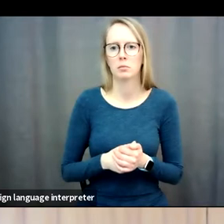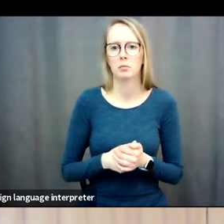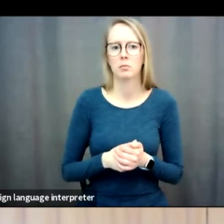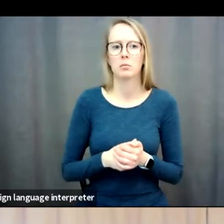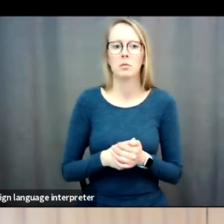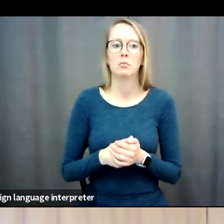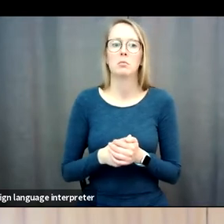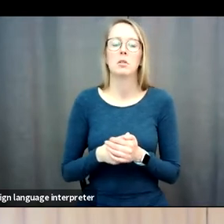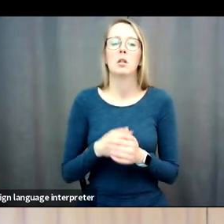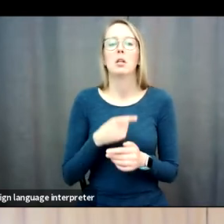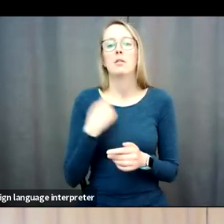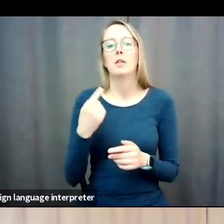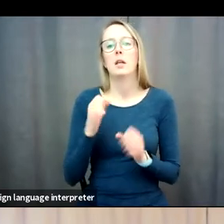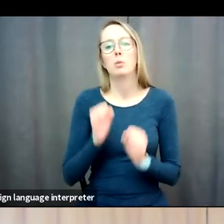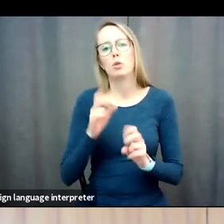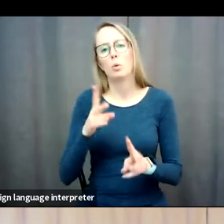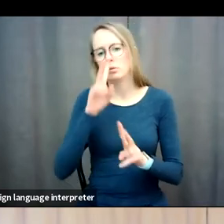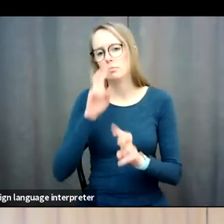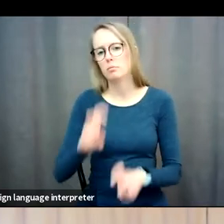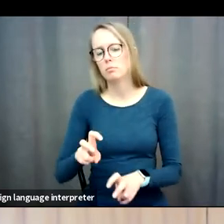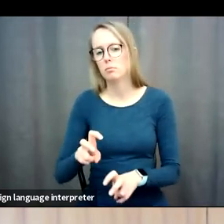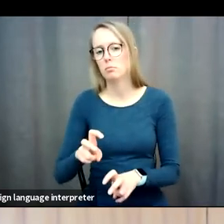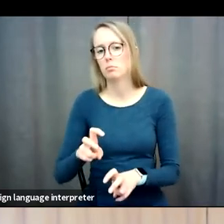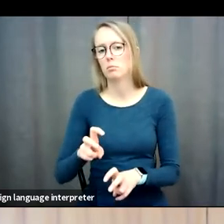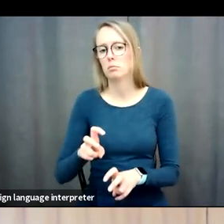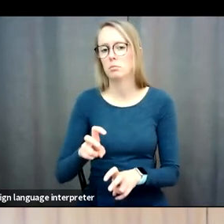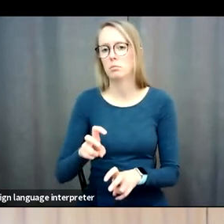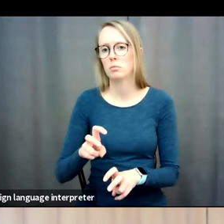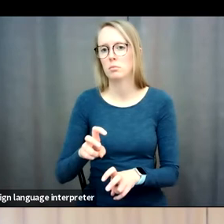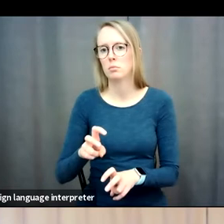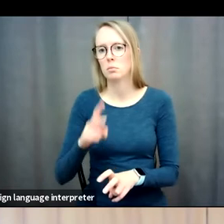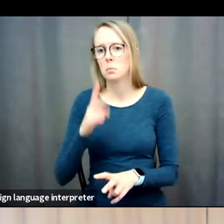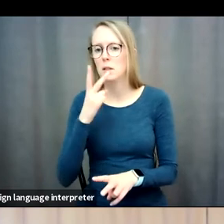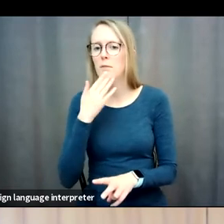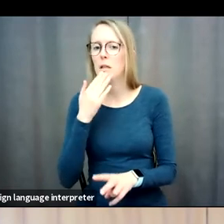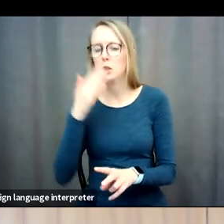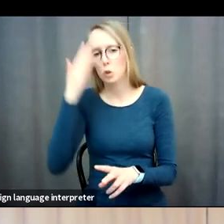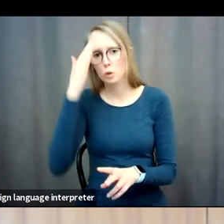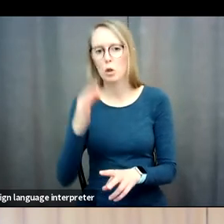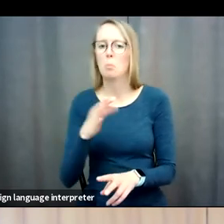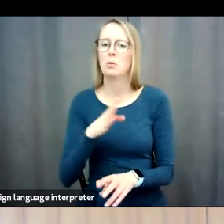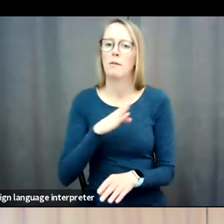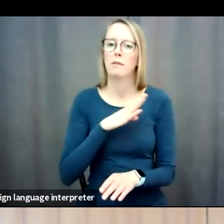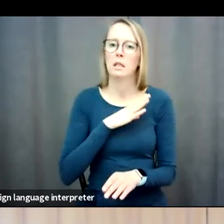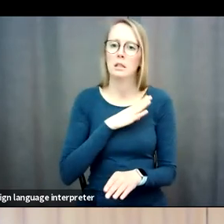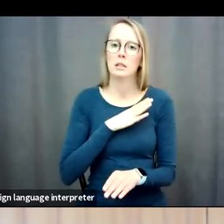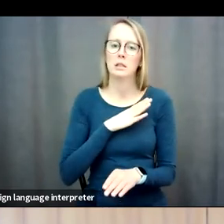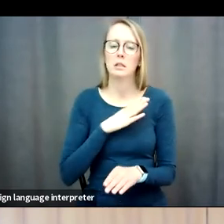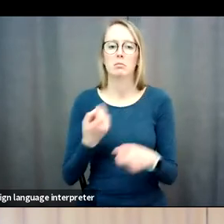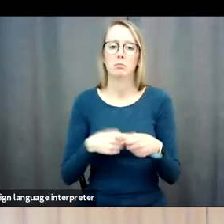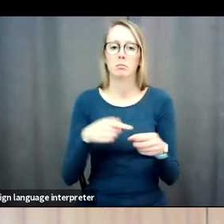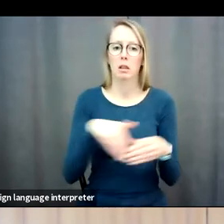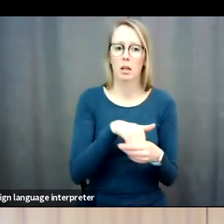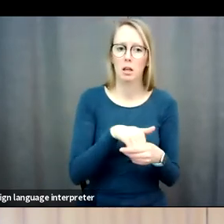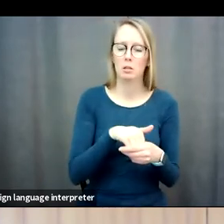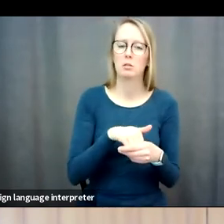Additionally, we need to investigate and look into our applied knowledge in the for participation.